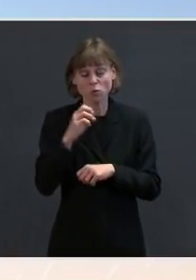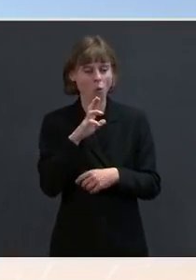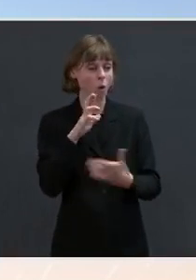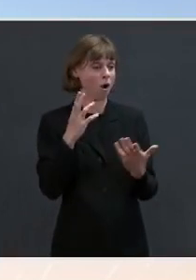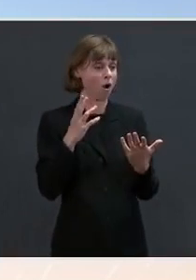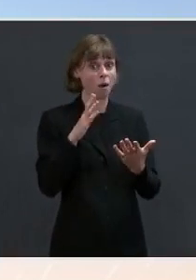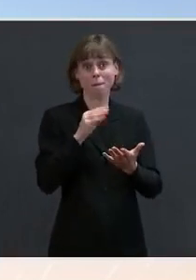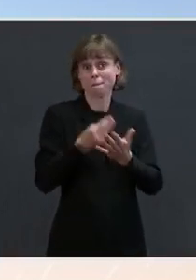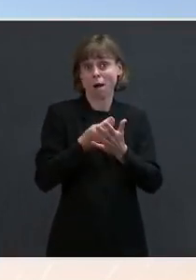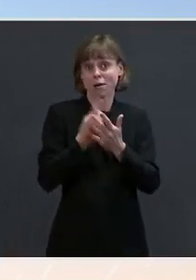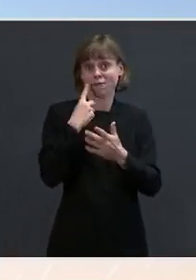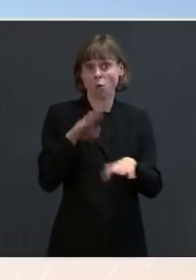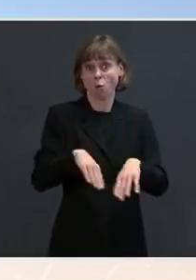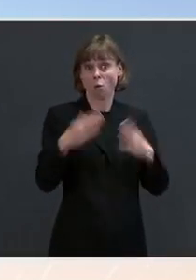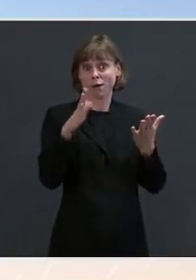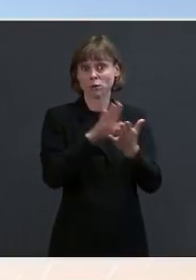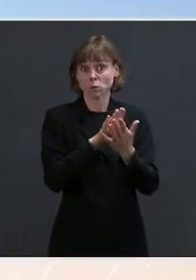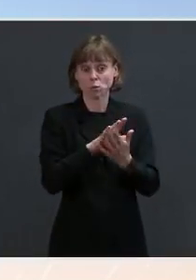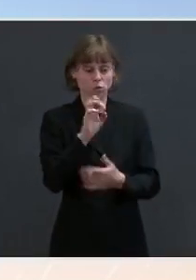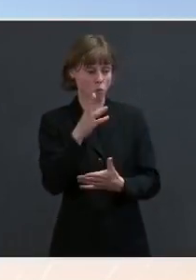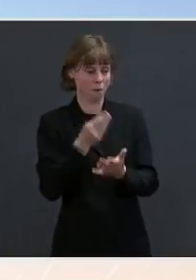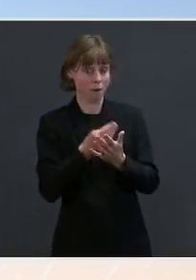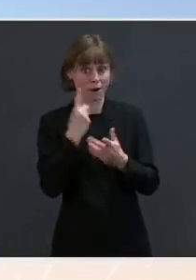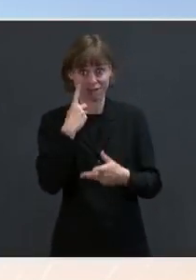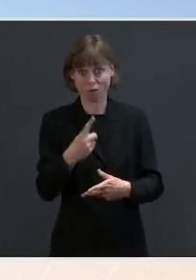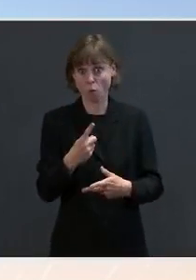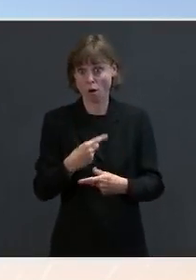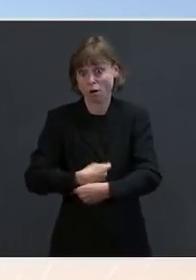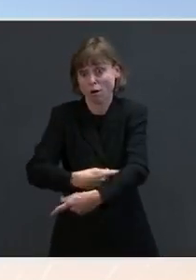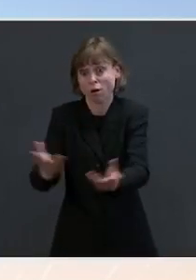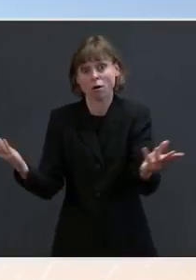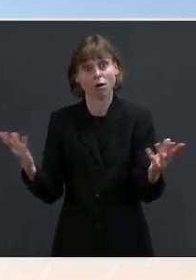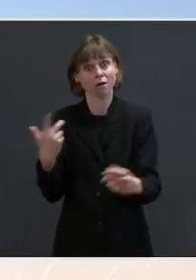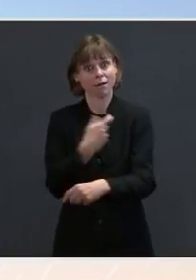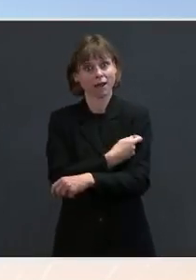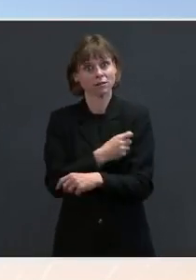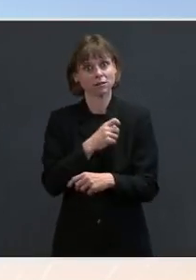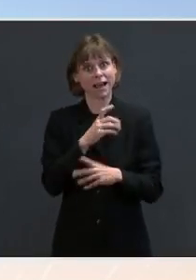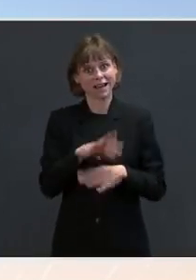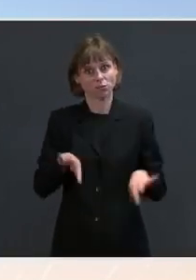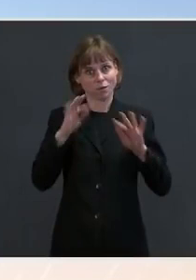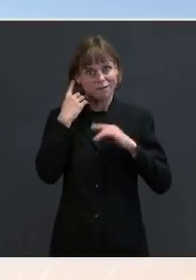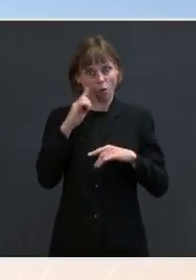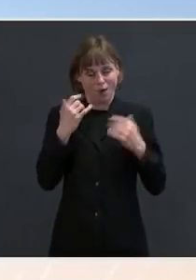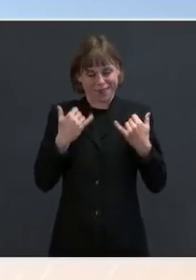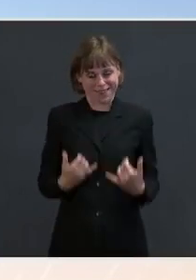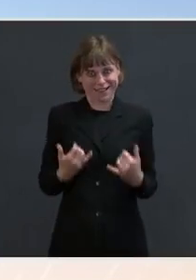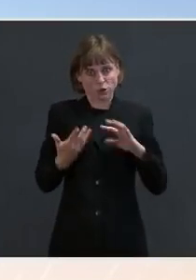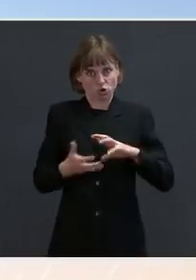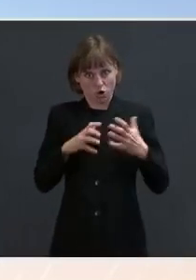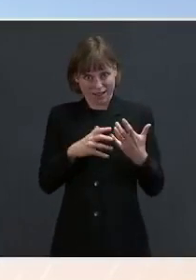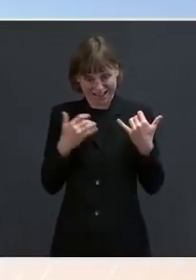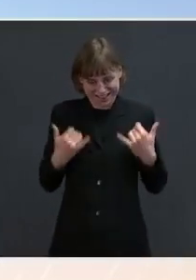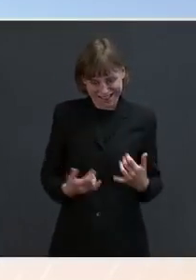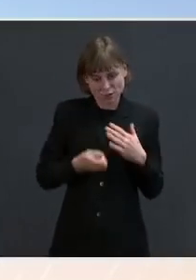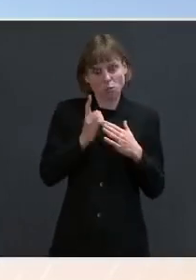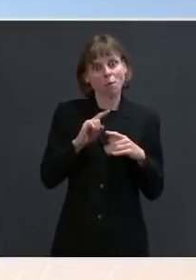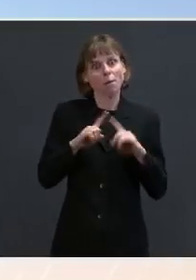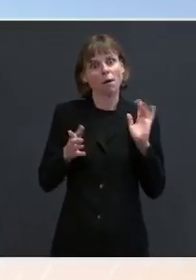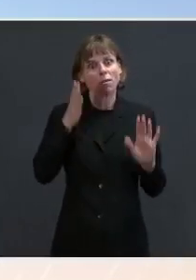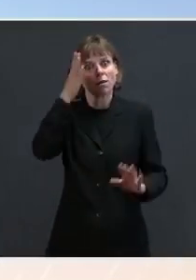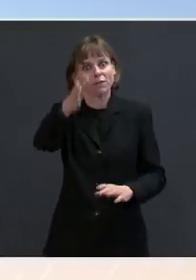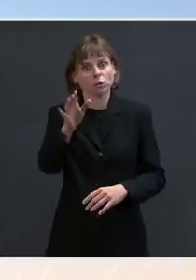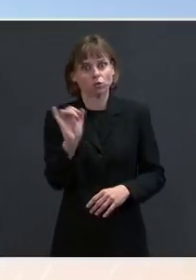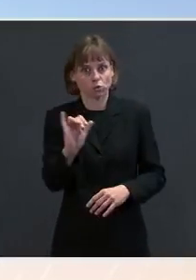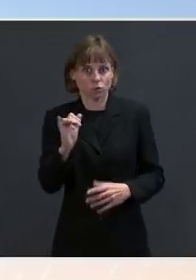to increase vaccine distribution around the country, is essential to not just the crisis in this moment, but what we're facing and looking ahead to the